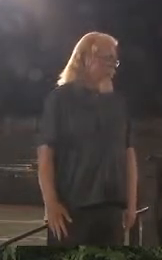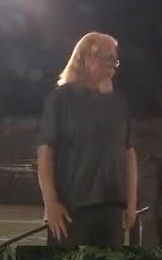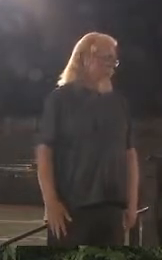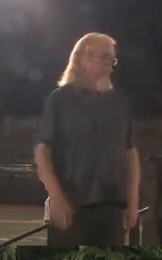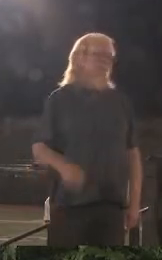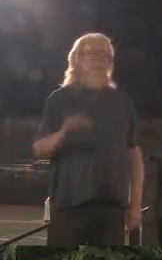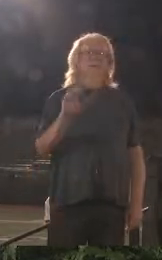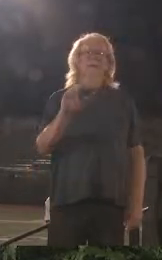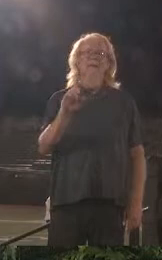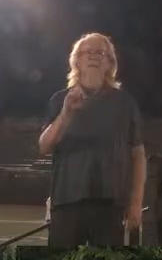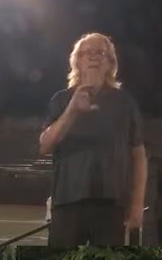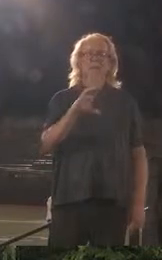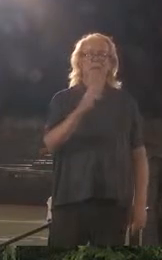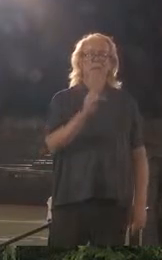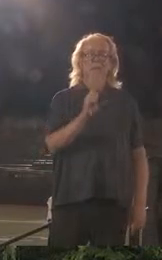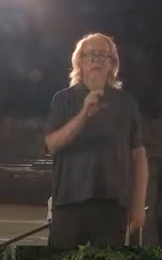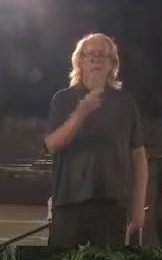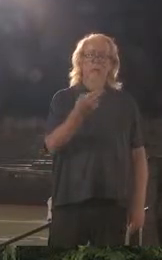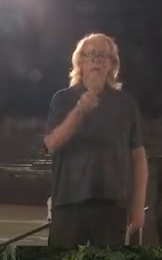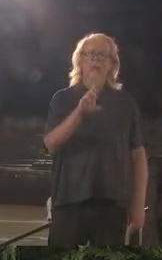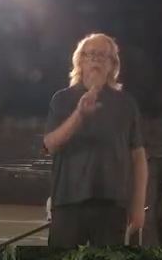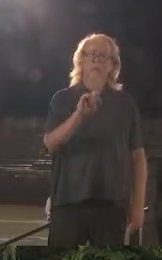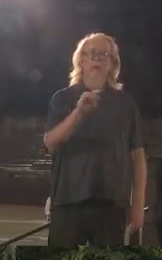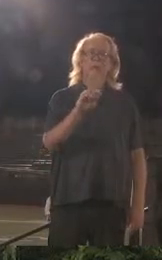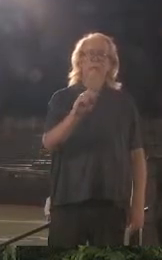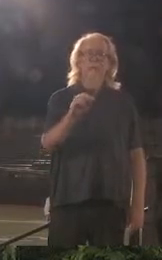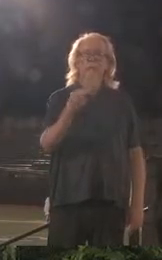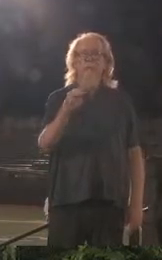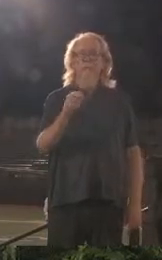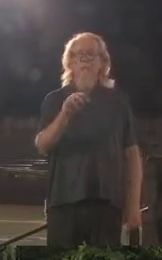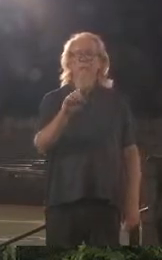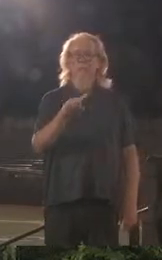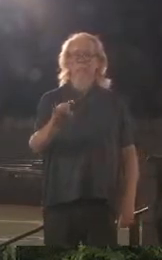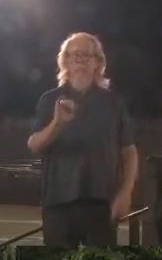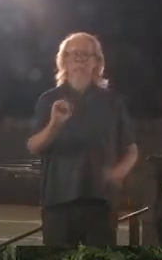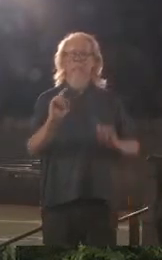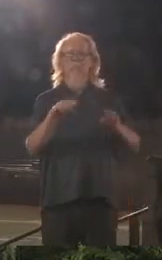Gavin Christian Hernandez will be attending St. Philip's College.